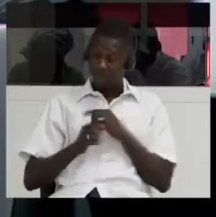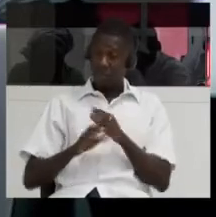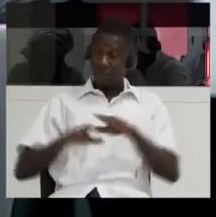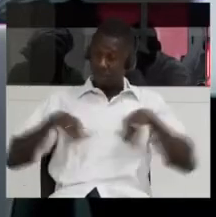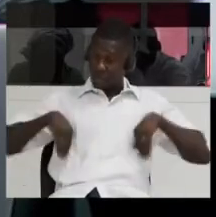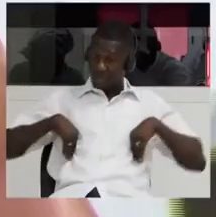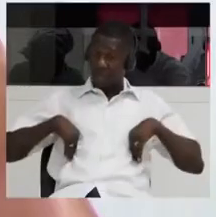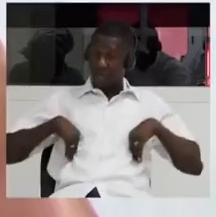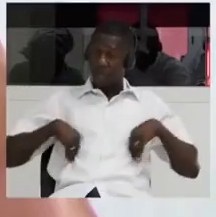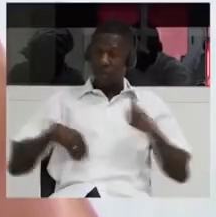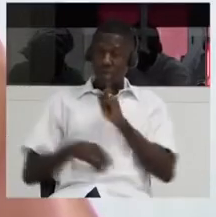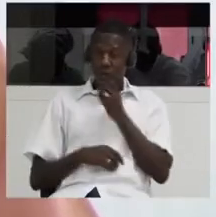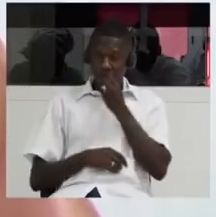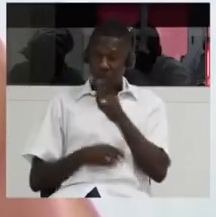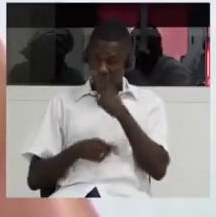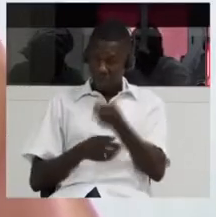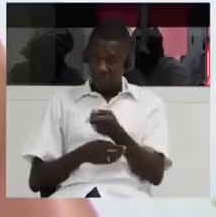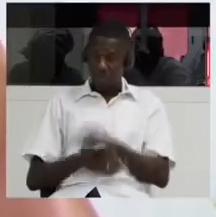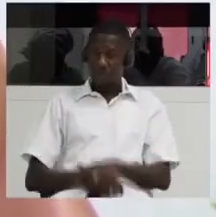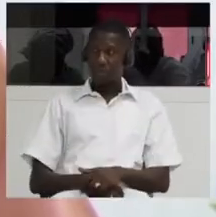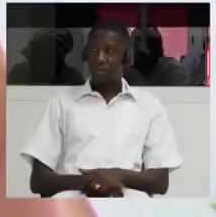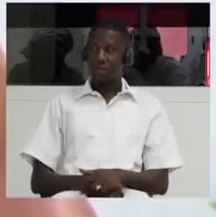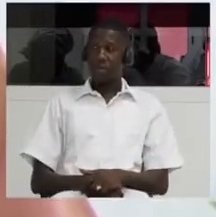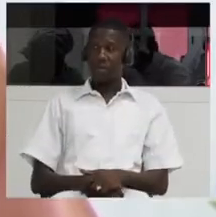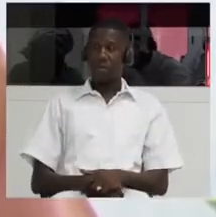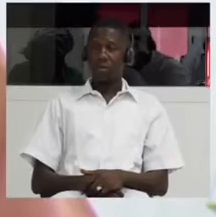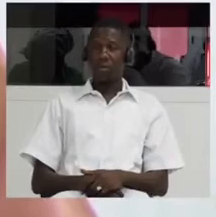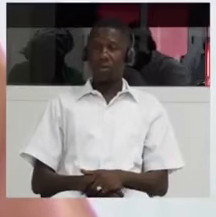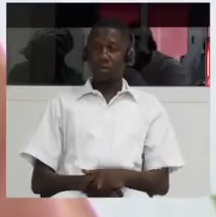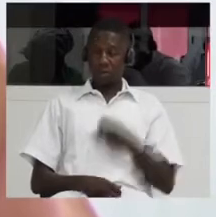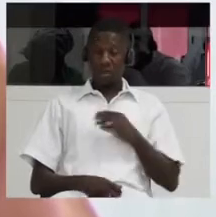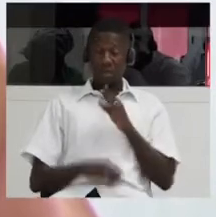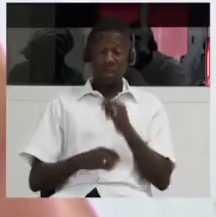say to that? I still maintain my statement, counsel.